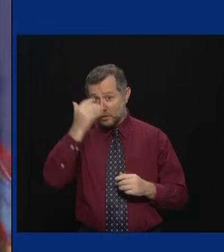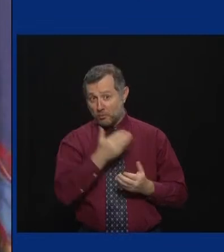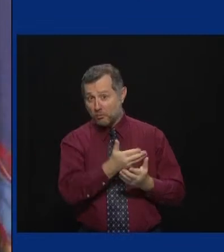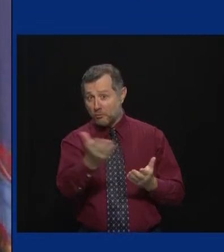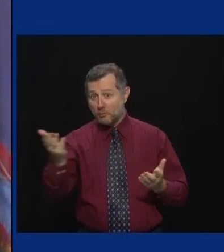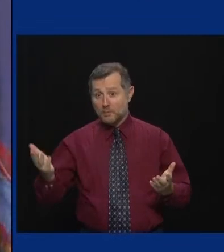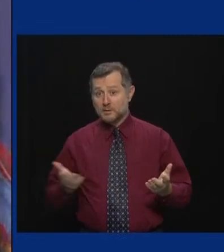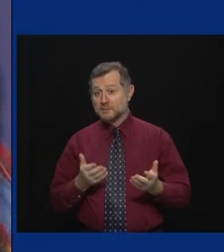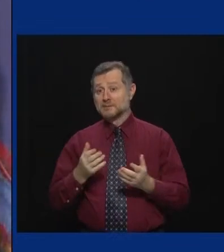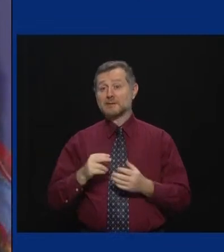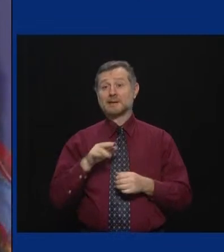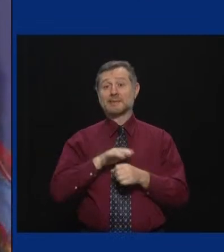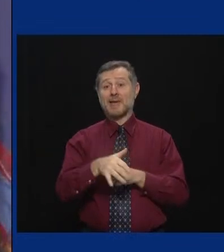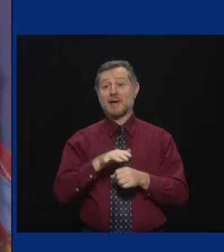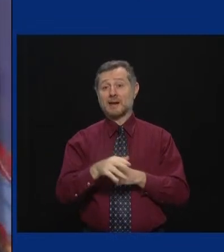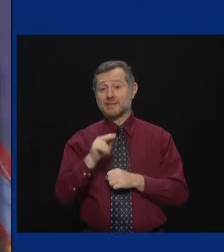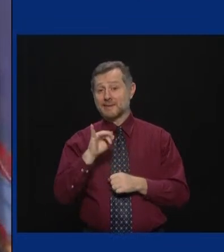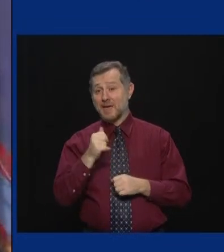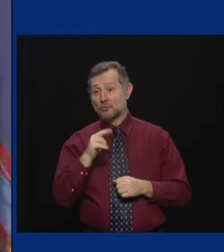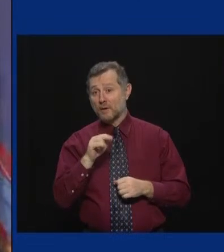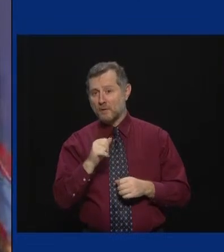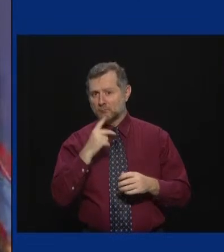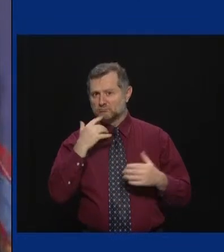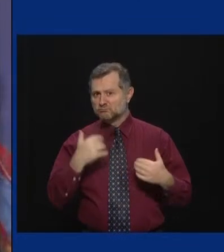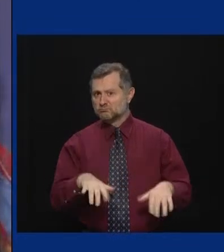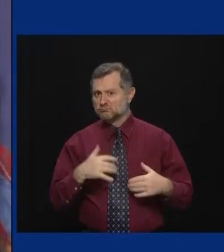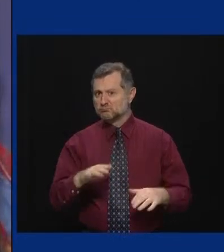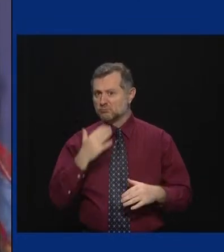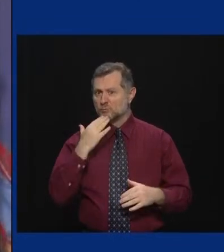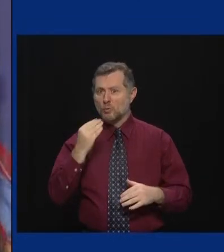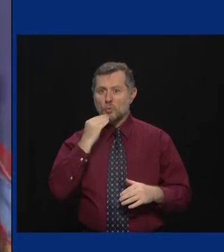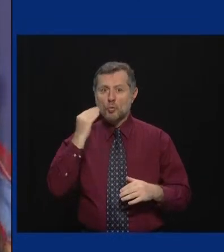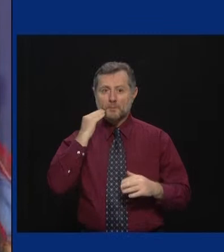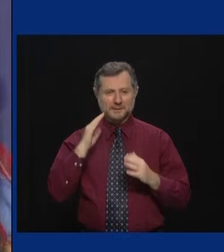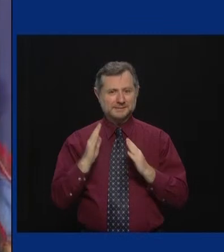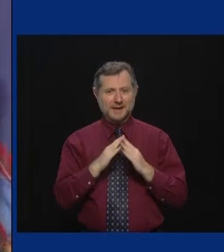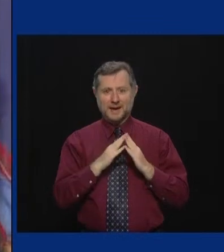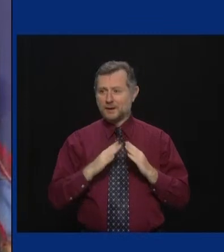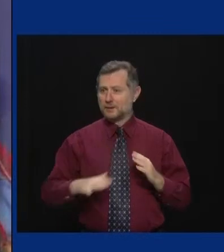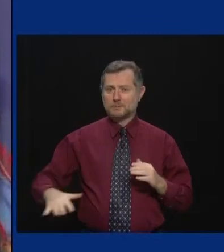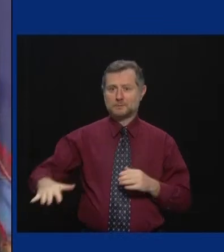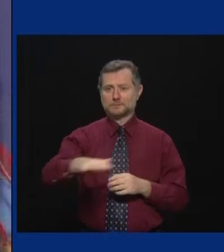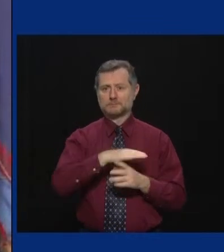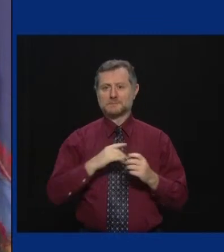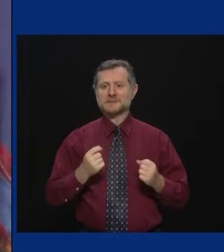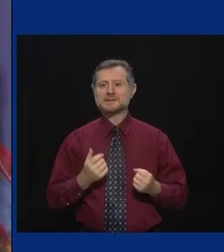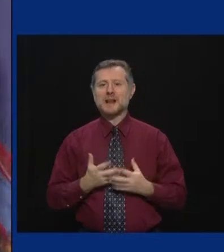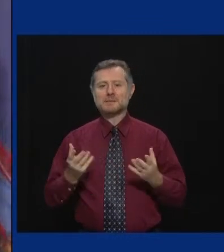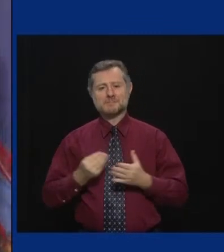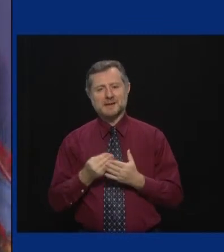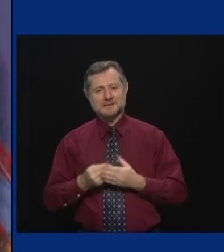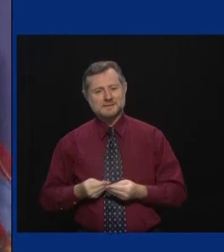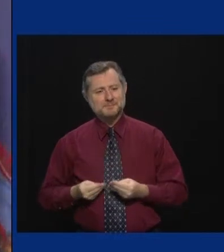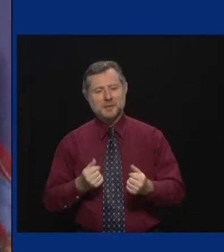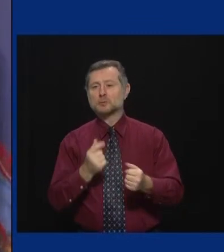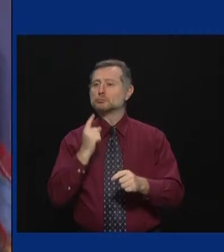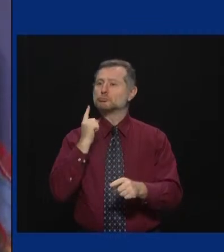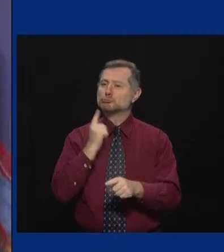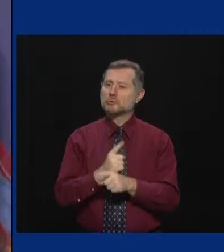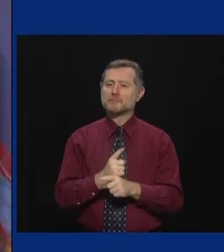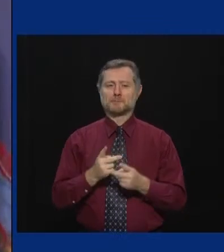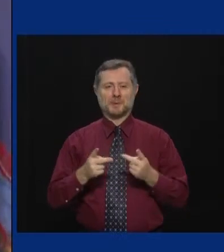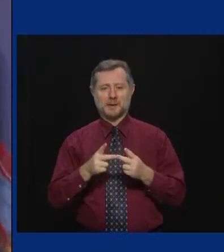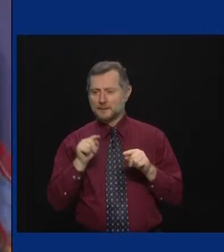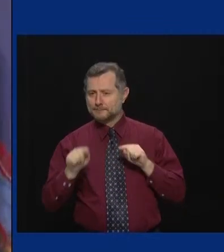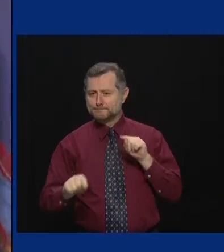this, our hometown. So thank you for making sure that we spend all the money in the right places to help lift up people across the state. Let's give a round of